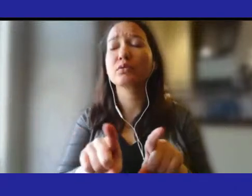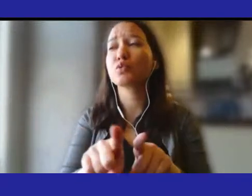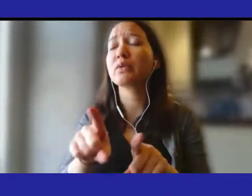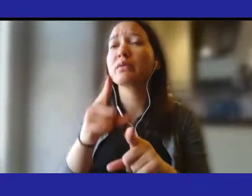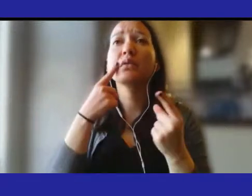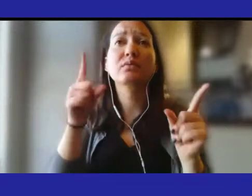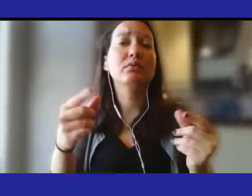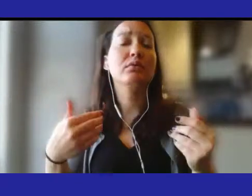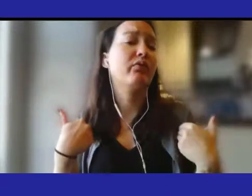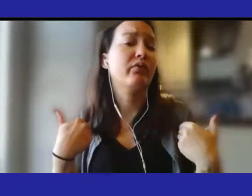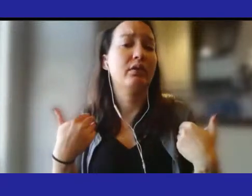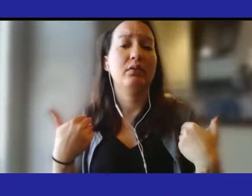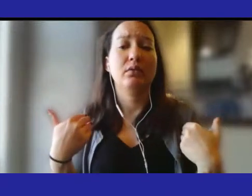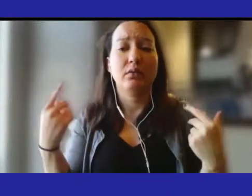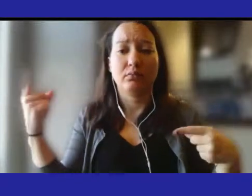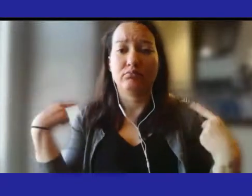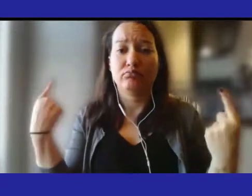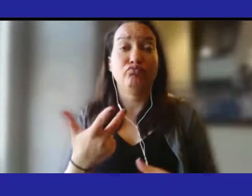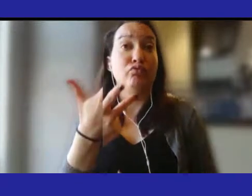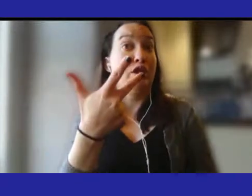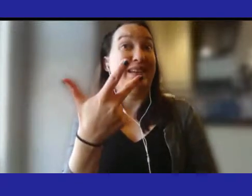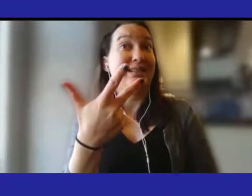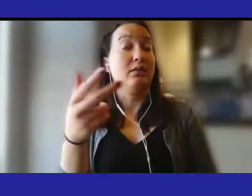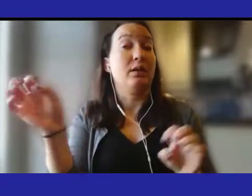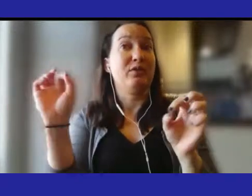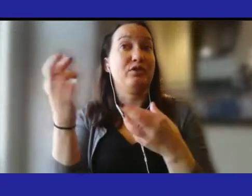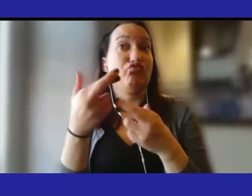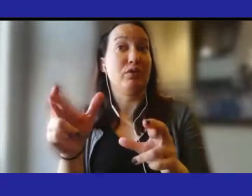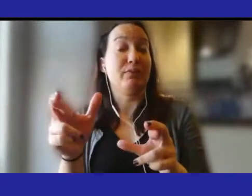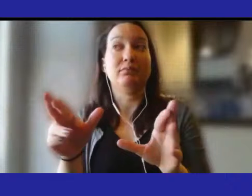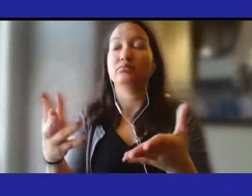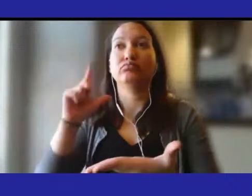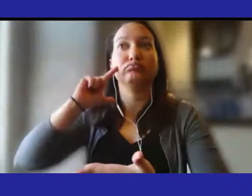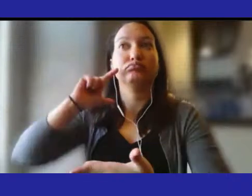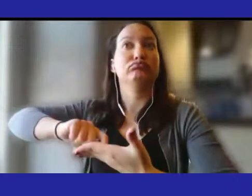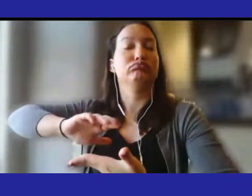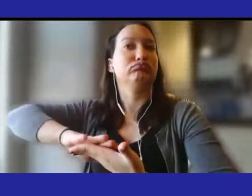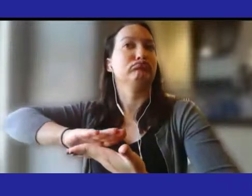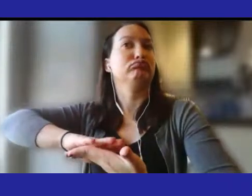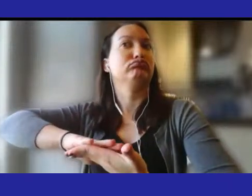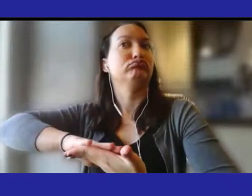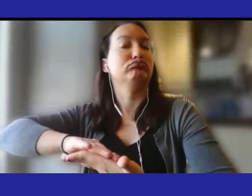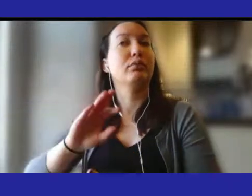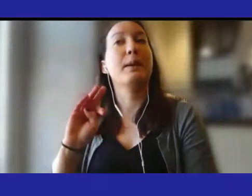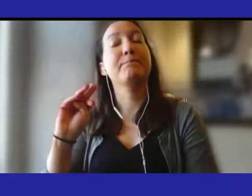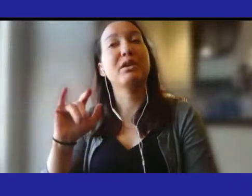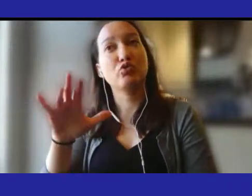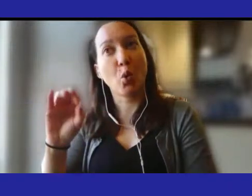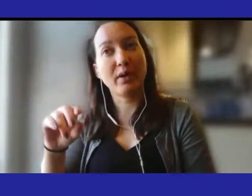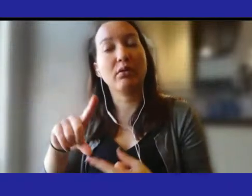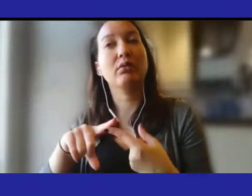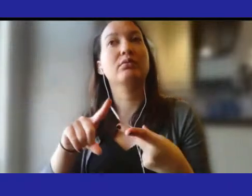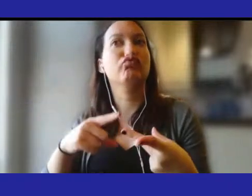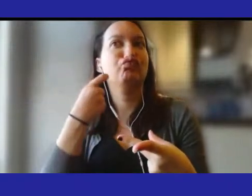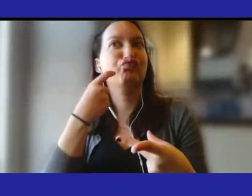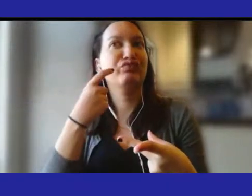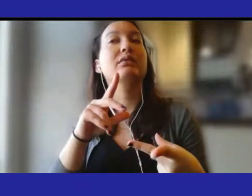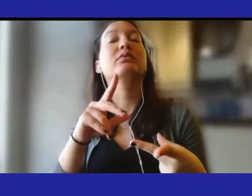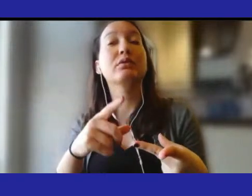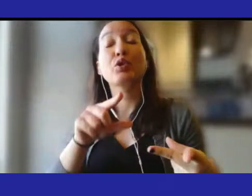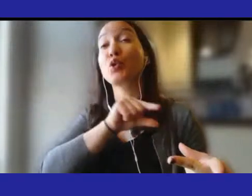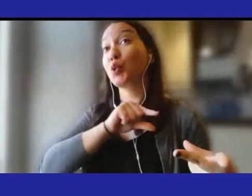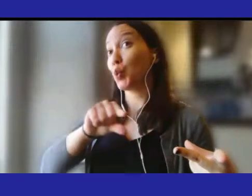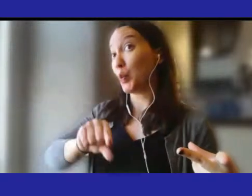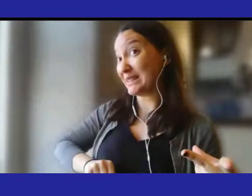had so far 3 of our emergency departments also recognized. So Metropolitan and most recently Queens